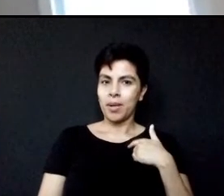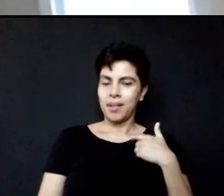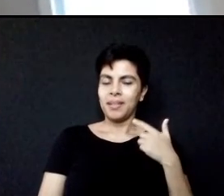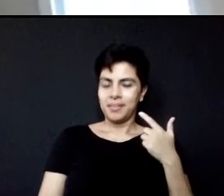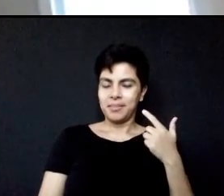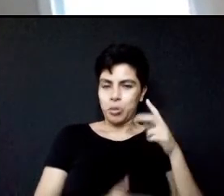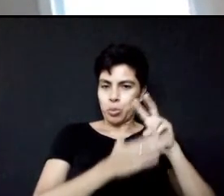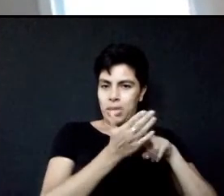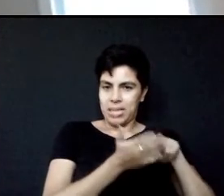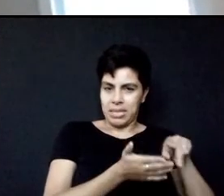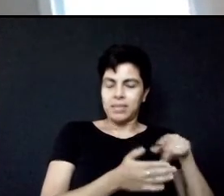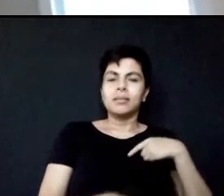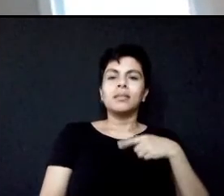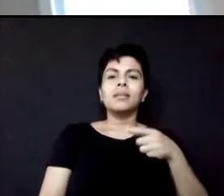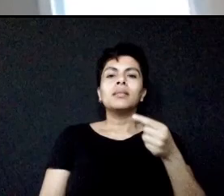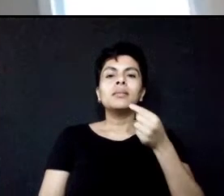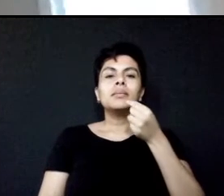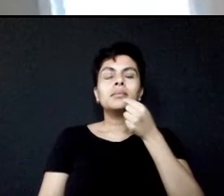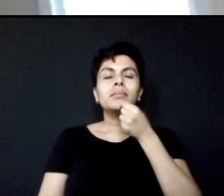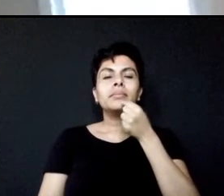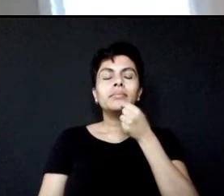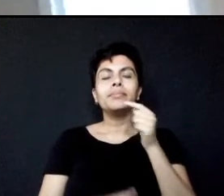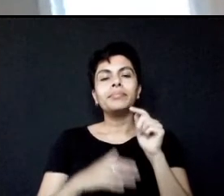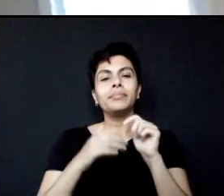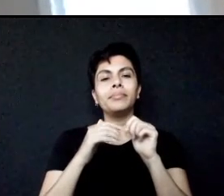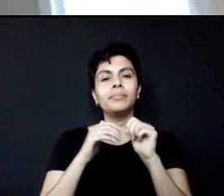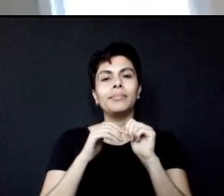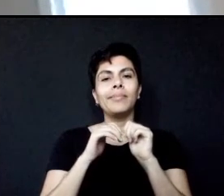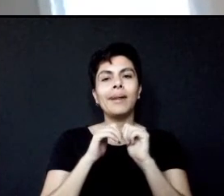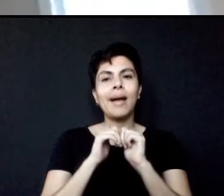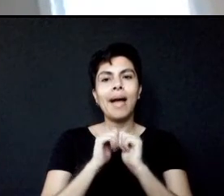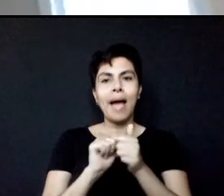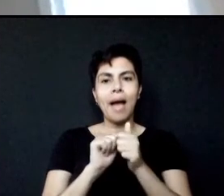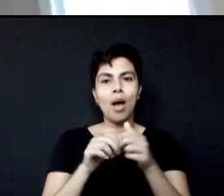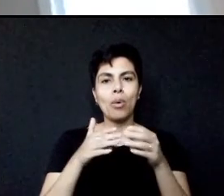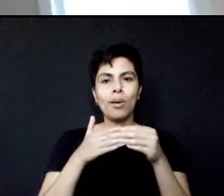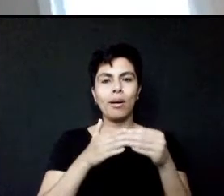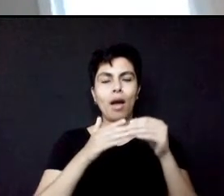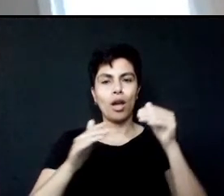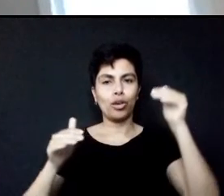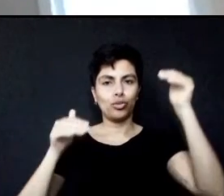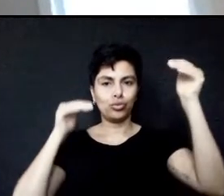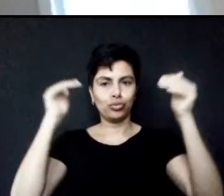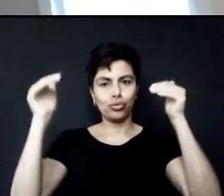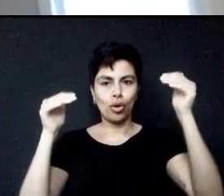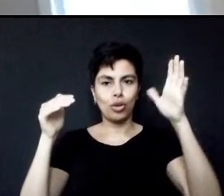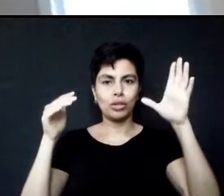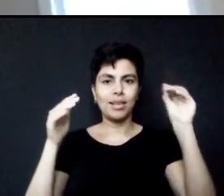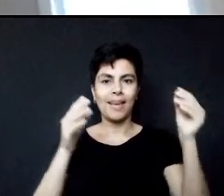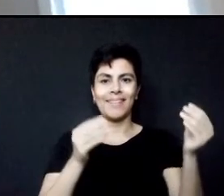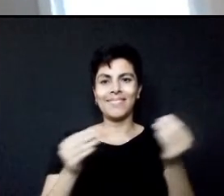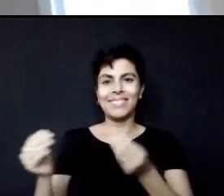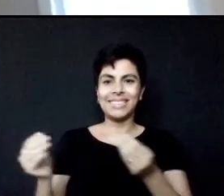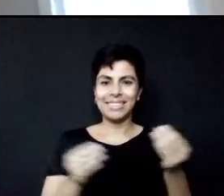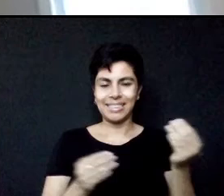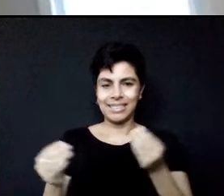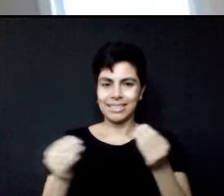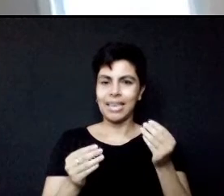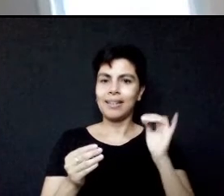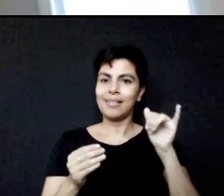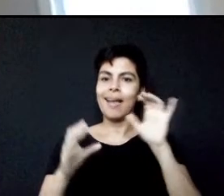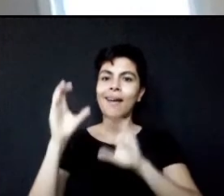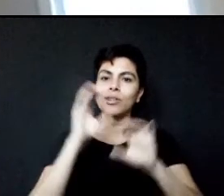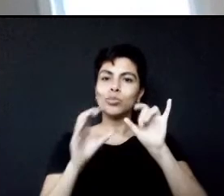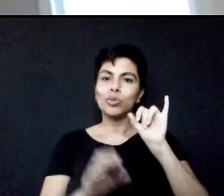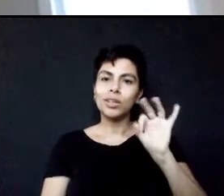one and Kellen can take the next. This is how you can think about guiding adults and facilitating children's exploration of